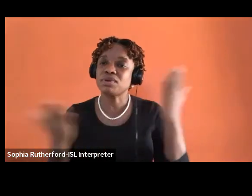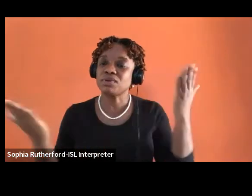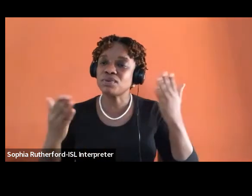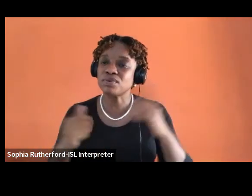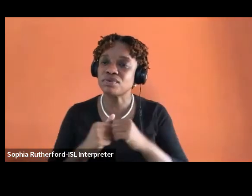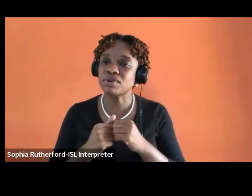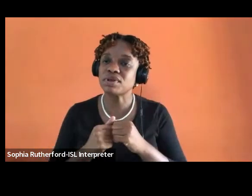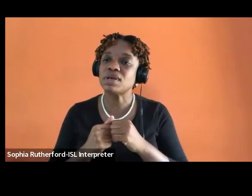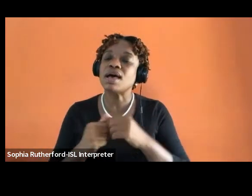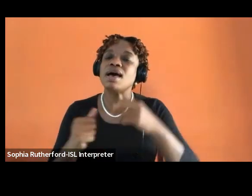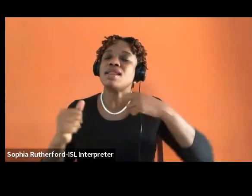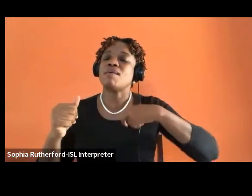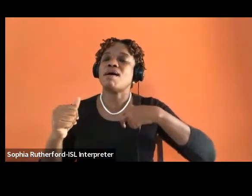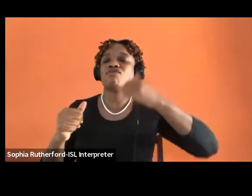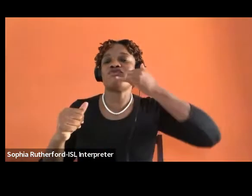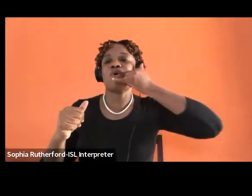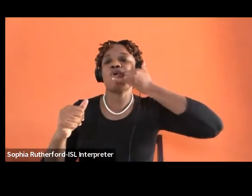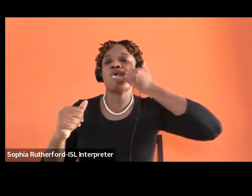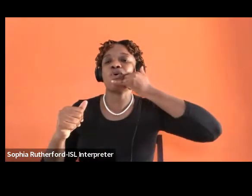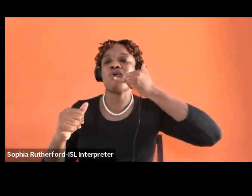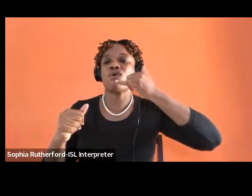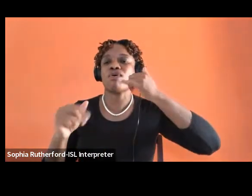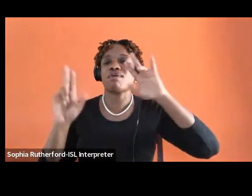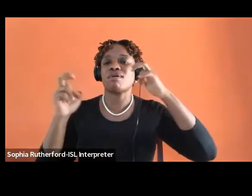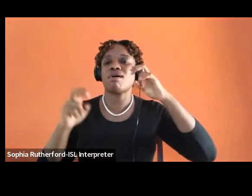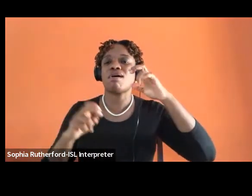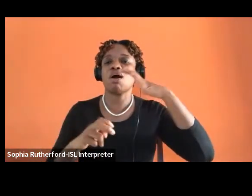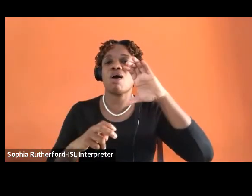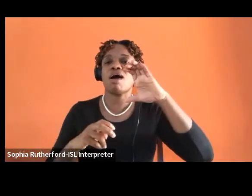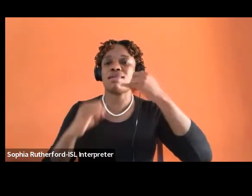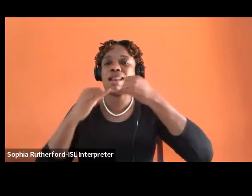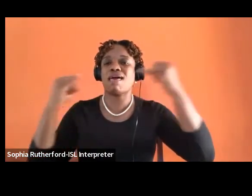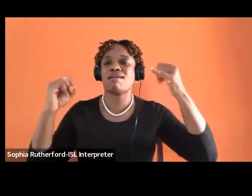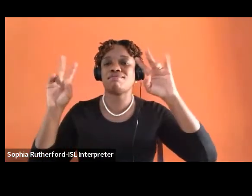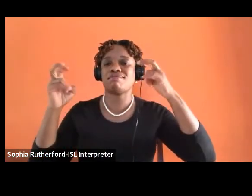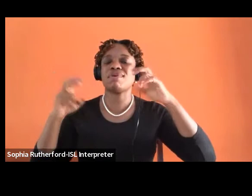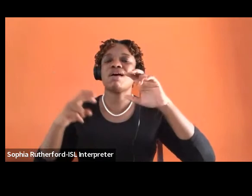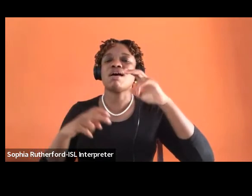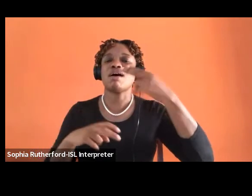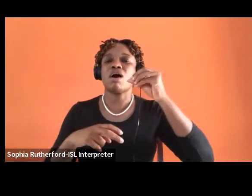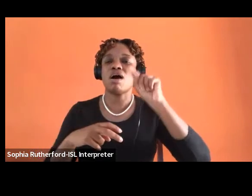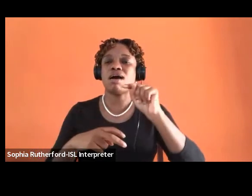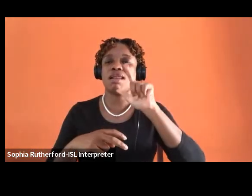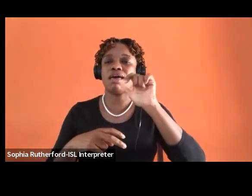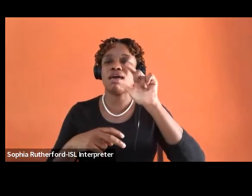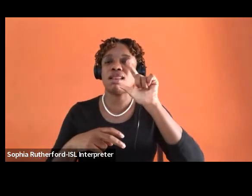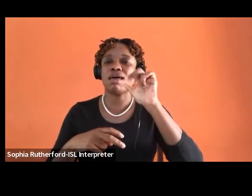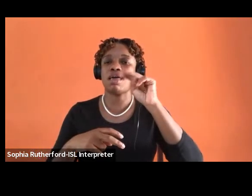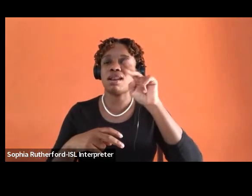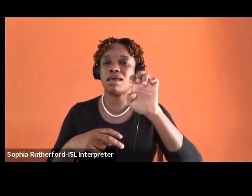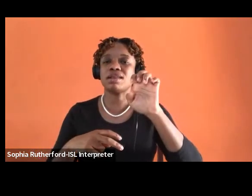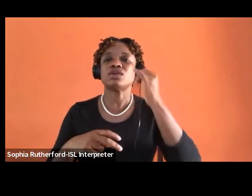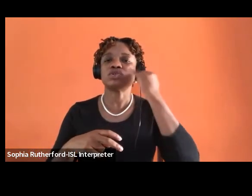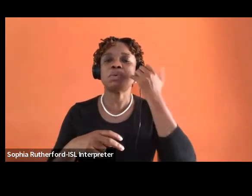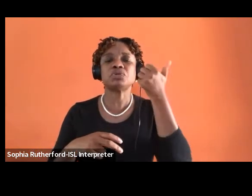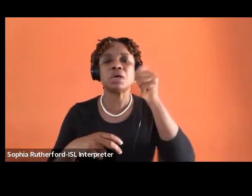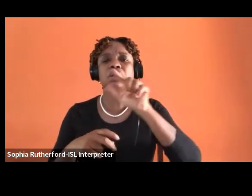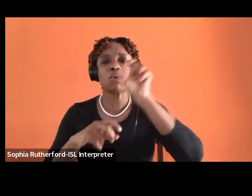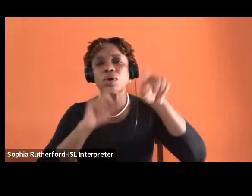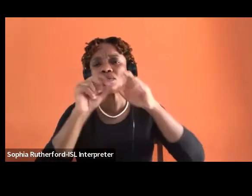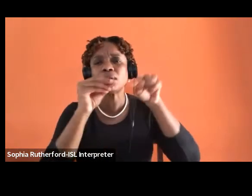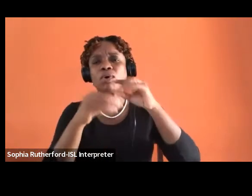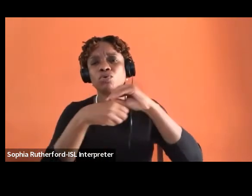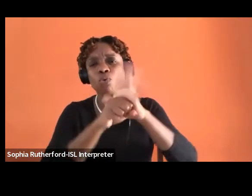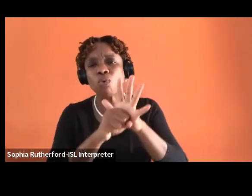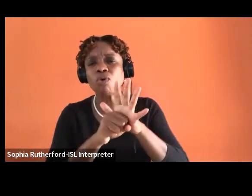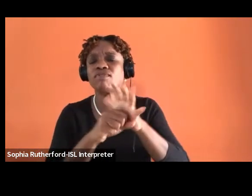hotline 311 where persons can call in if they had questions about COVID, if they were having any challenges that they